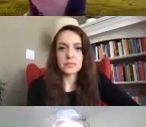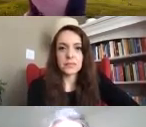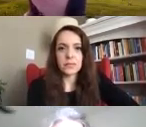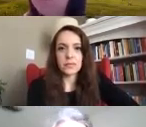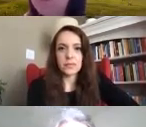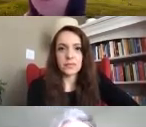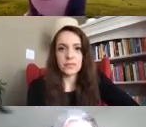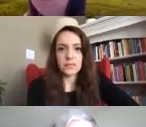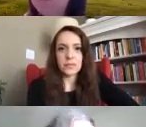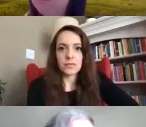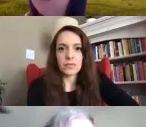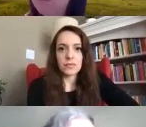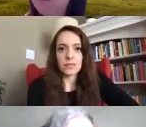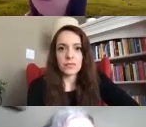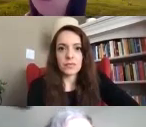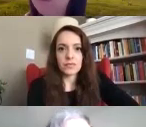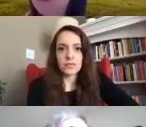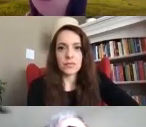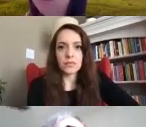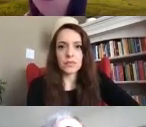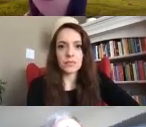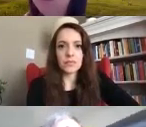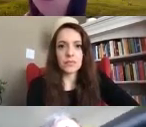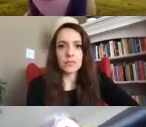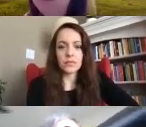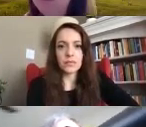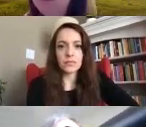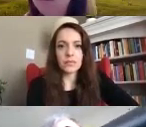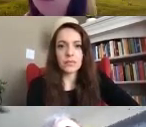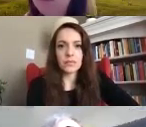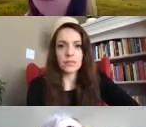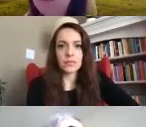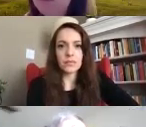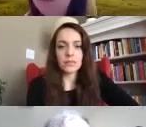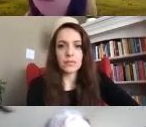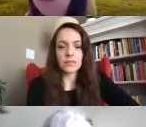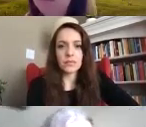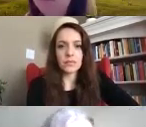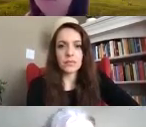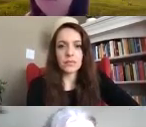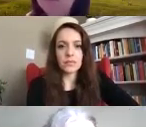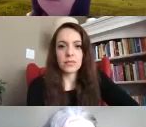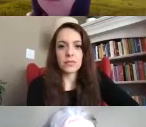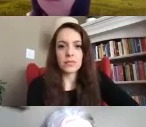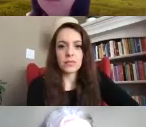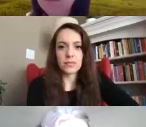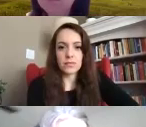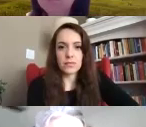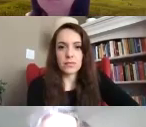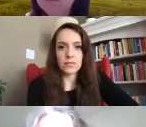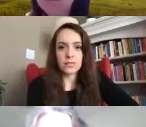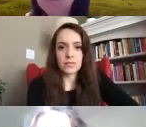see wonderful opportunities for not only anesthesiology and all these hospitals, not only anesthesiology, but medicine,